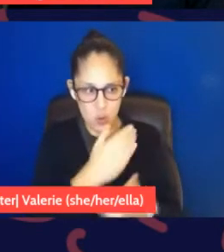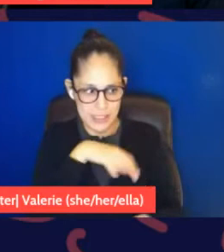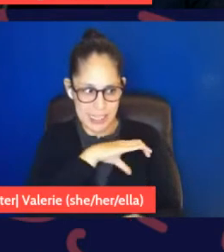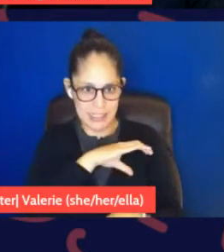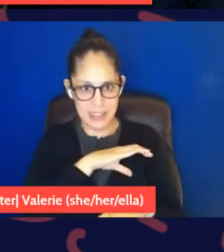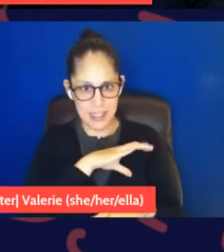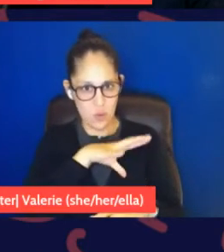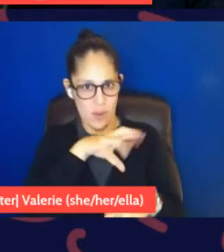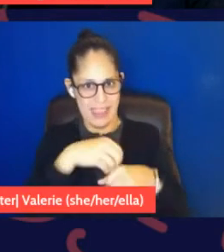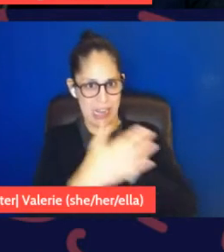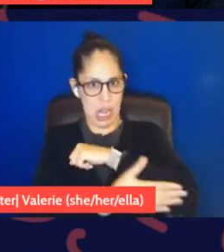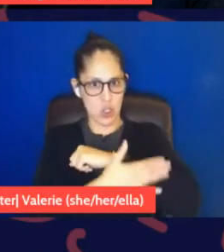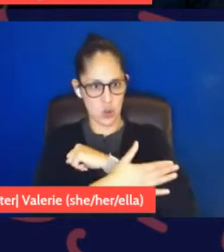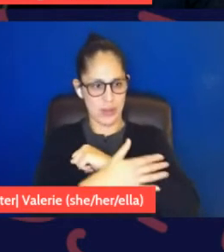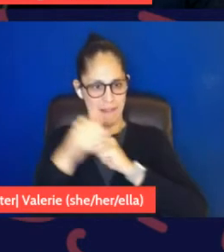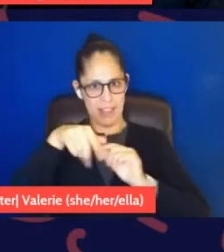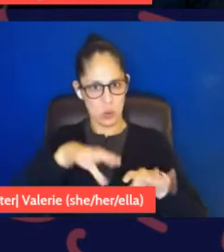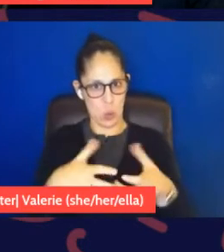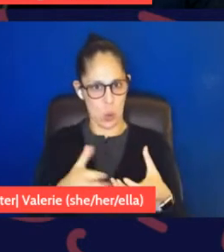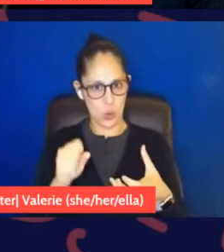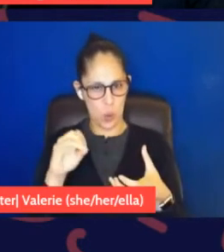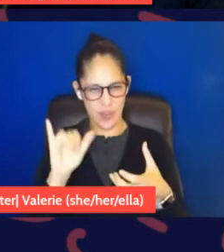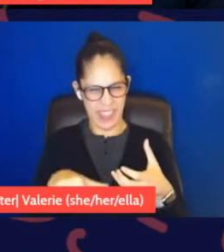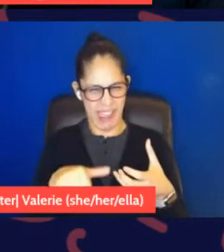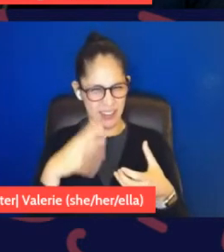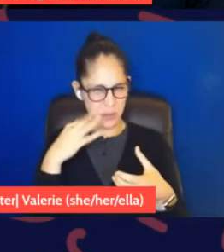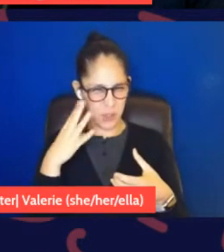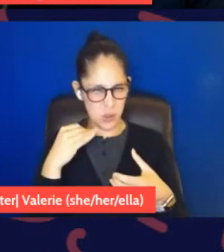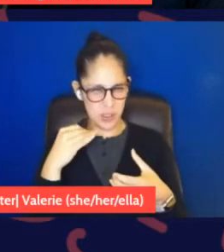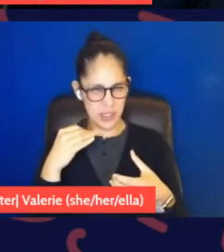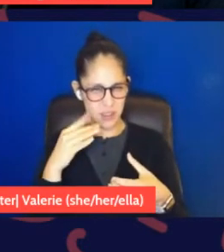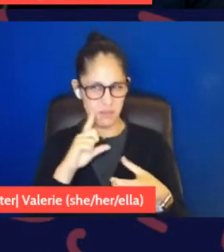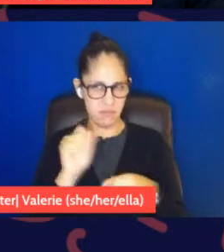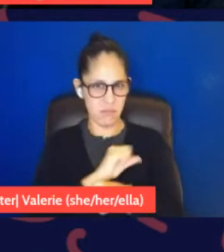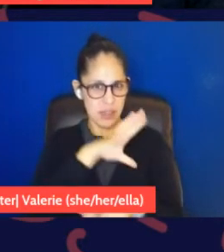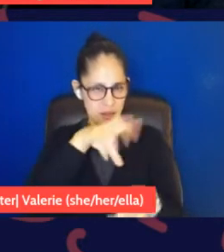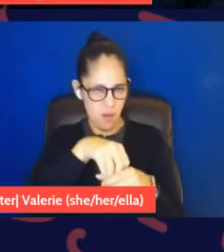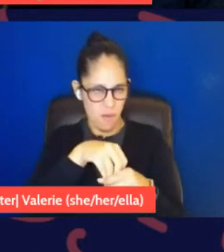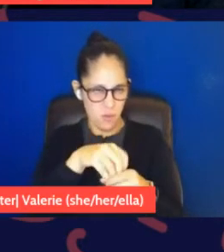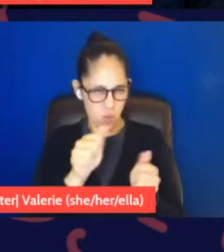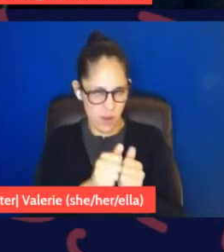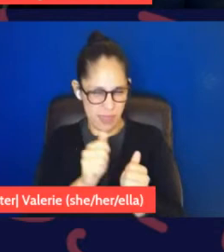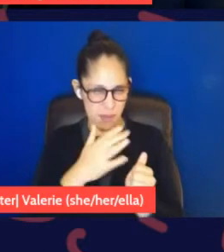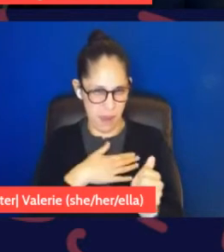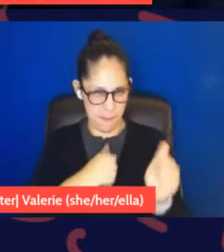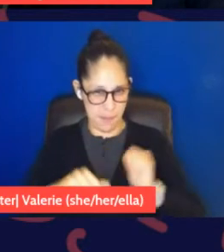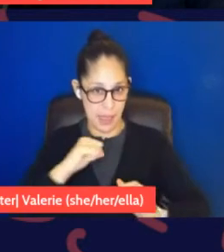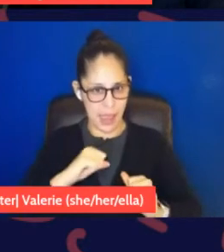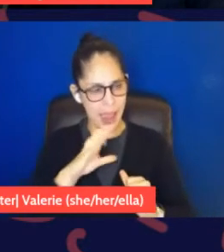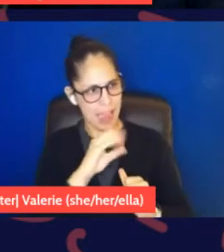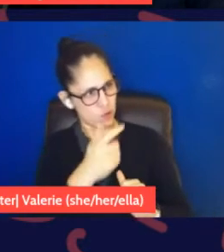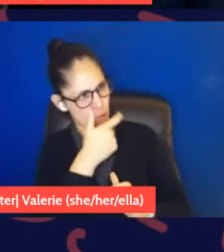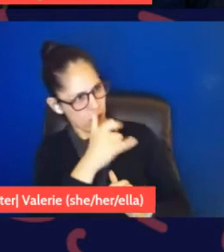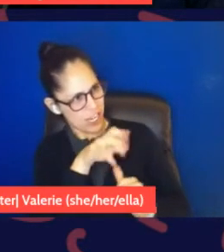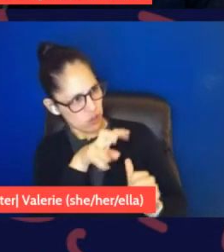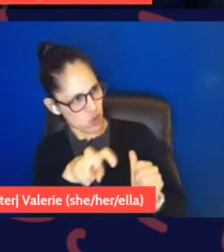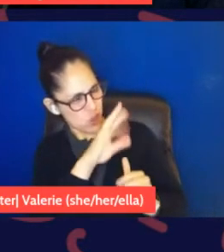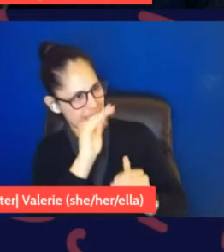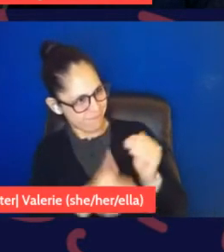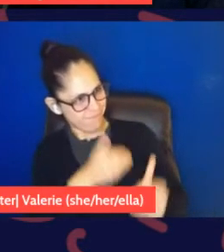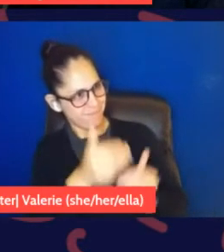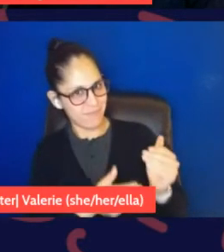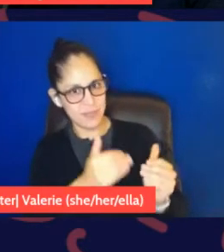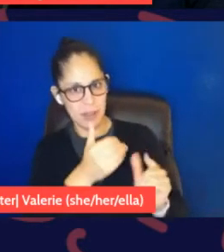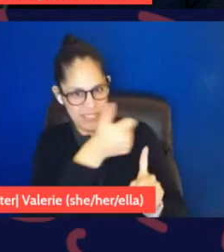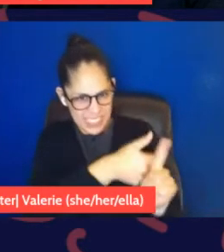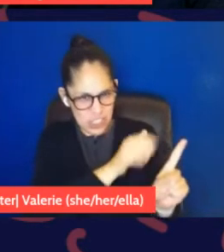will. So that is part of the piece, and to see the journey of each